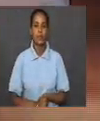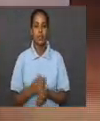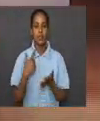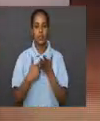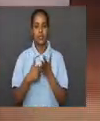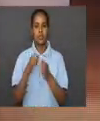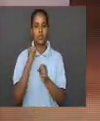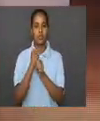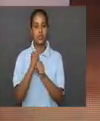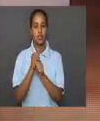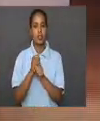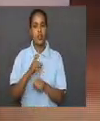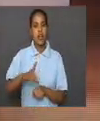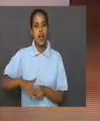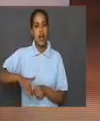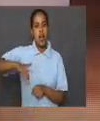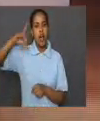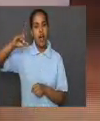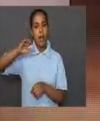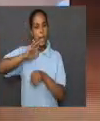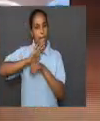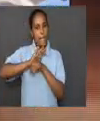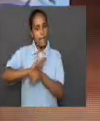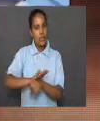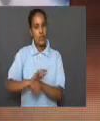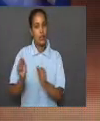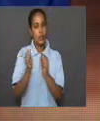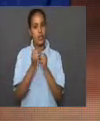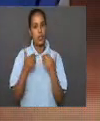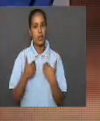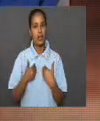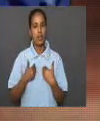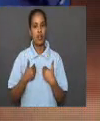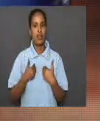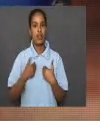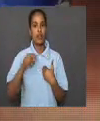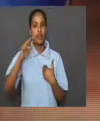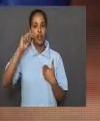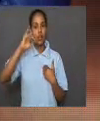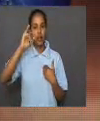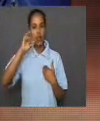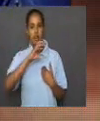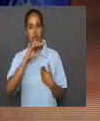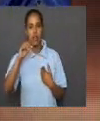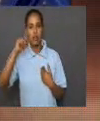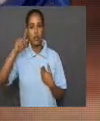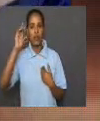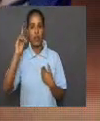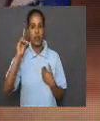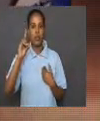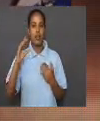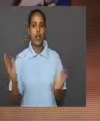This is done at high pressure and with the presence of a nickel or